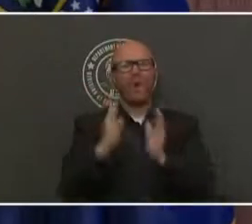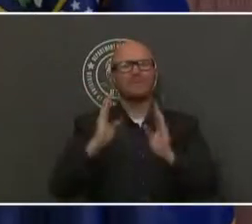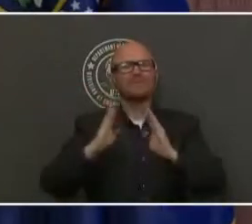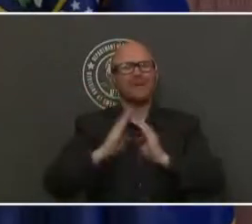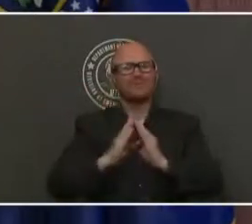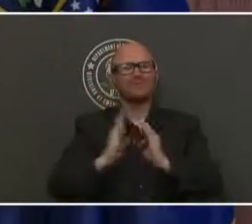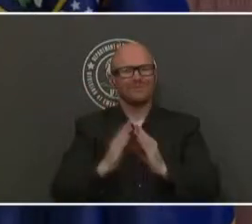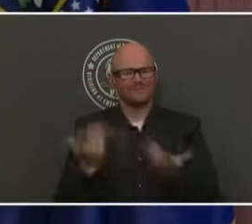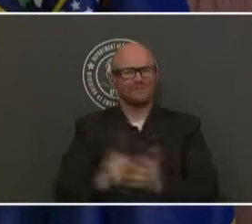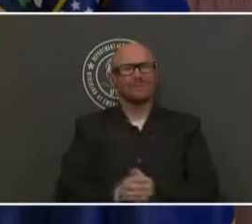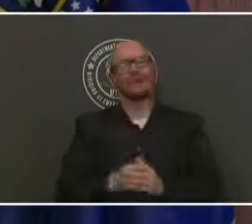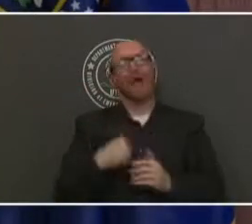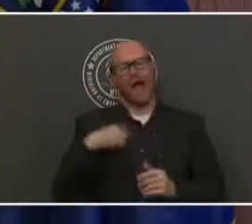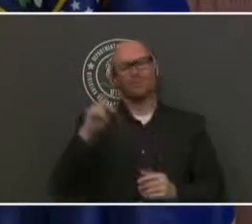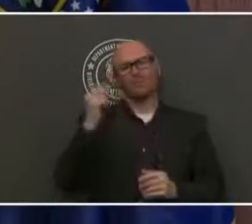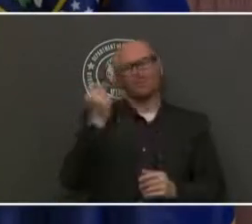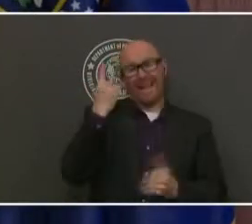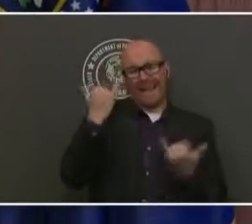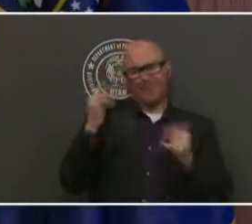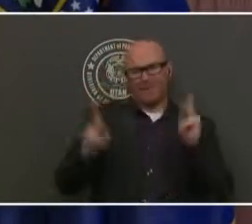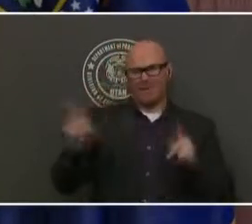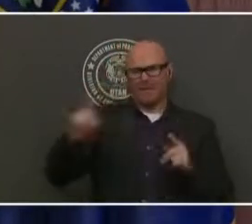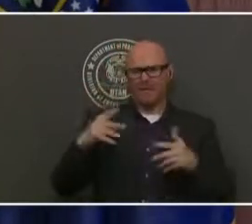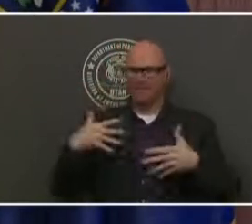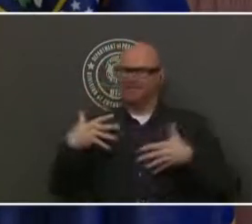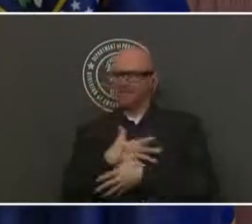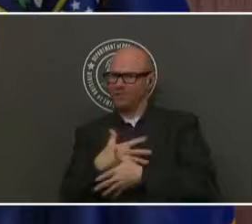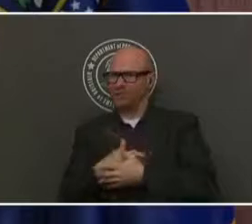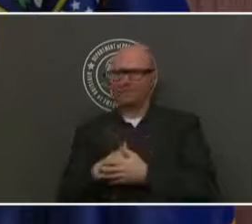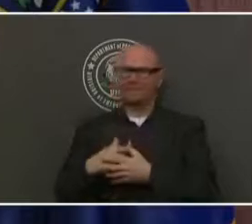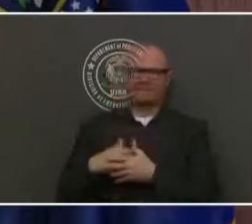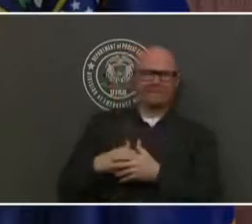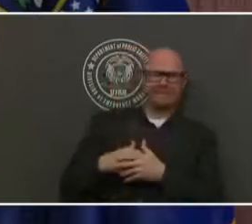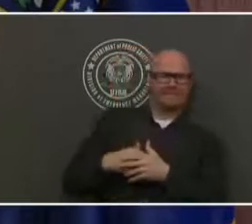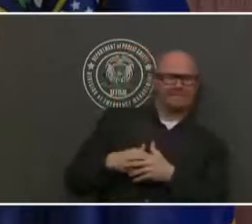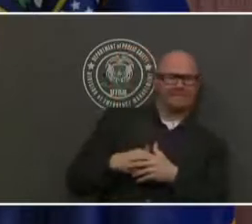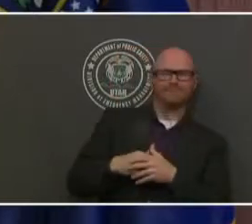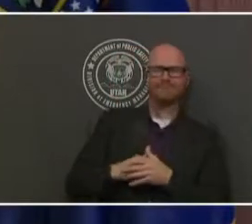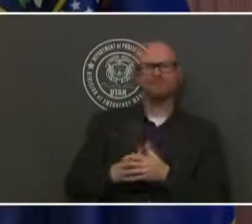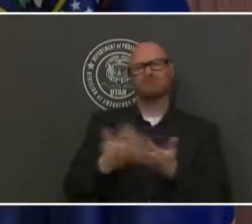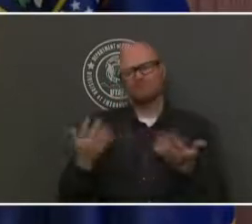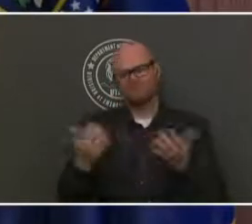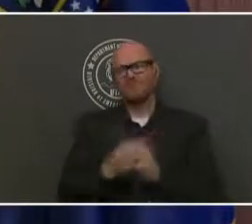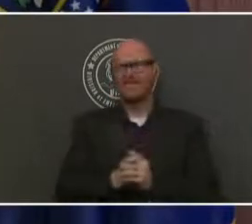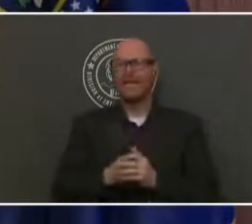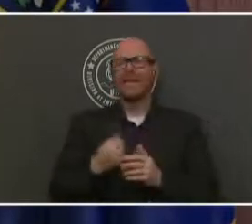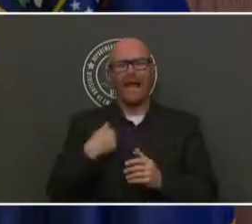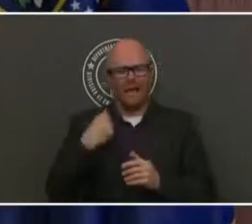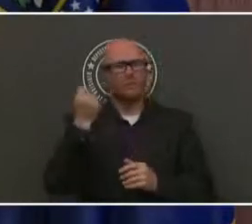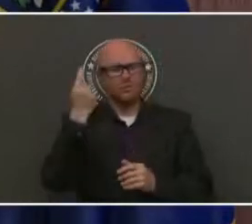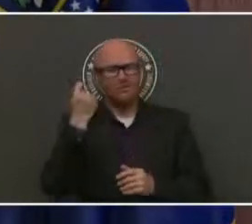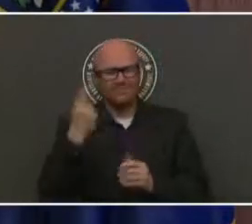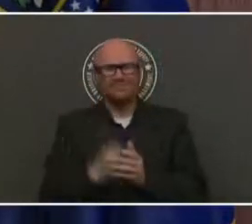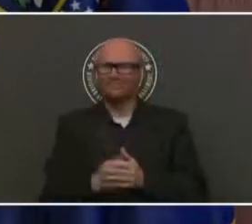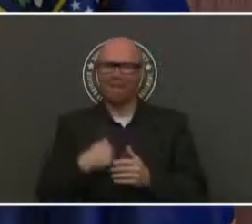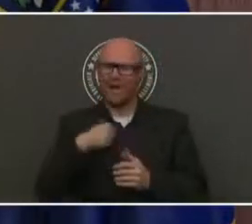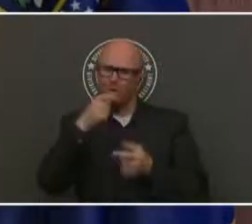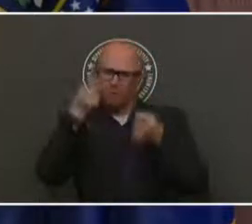understand the reasons for doing that, although I don't necessarily agree with the reasons for the pause.